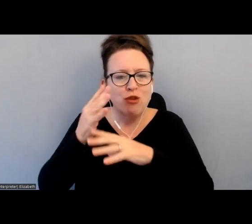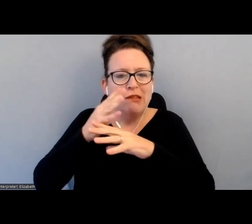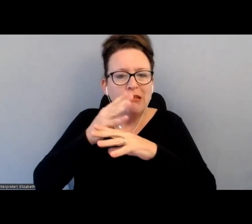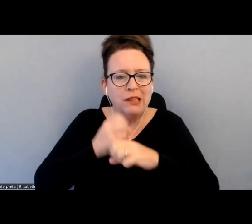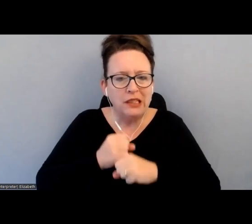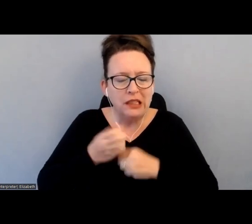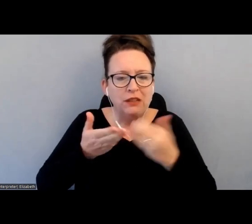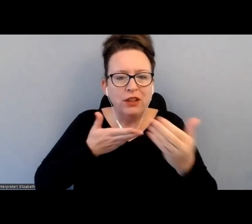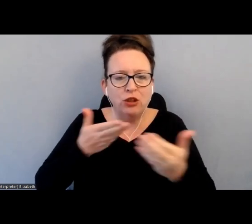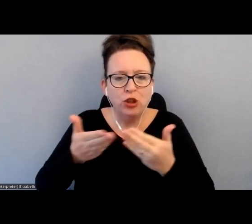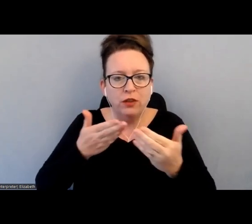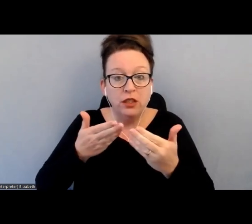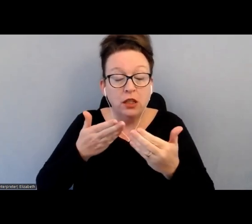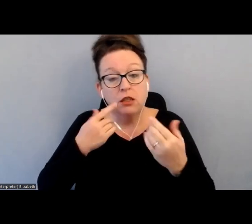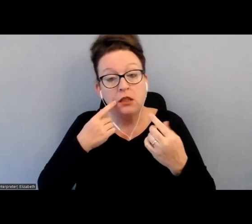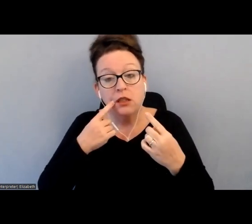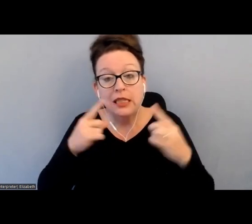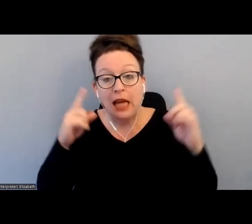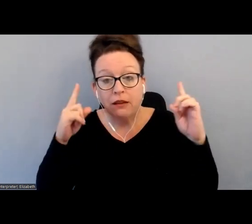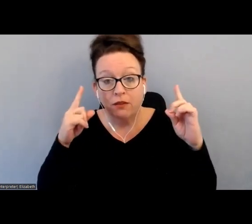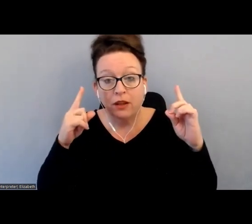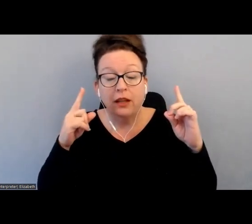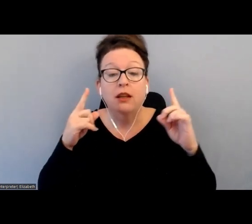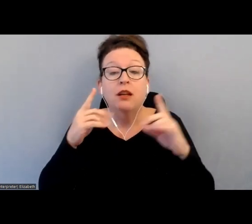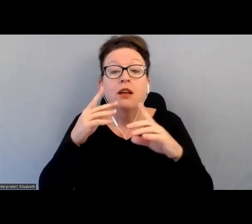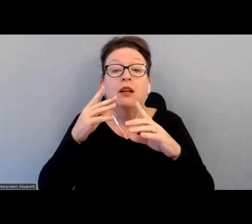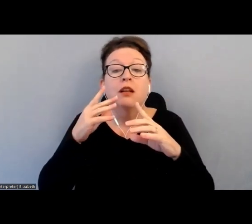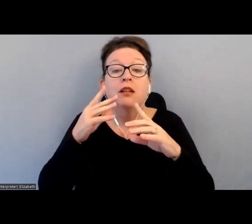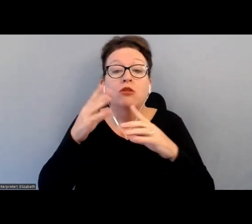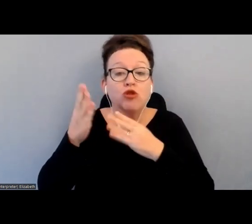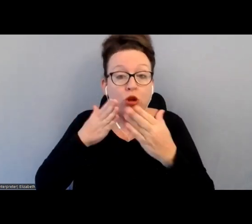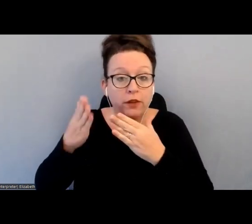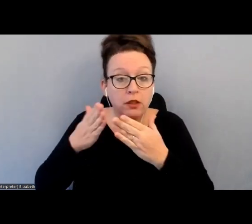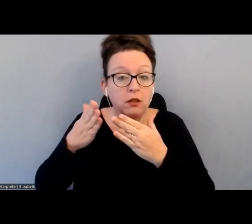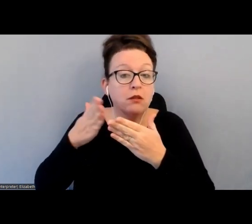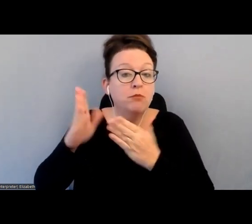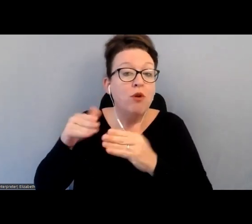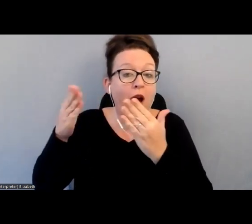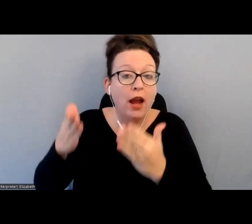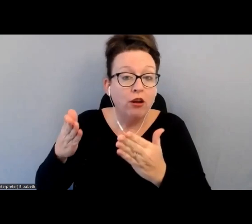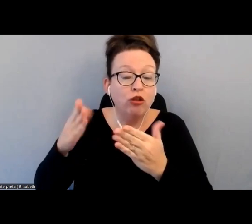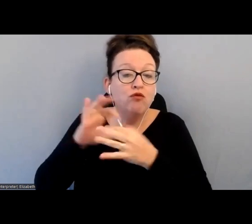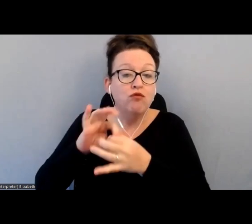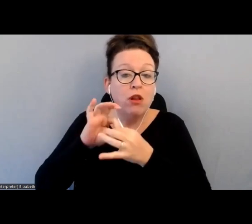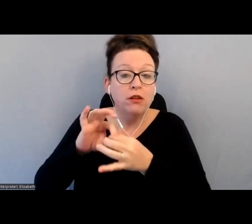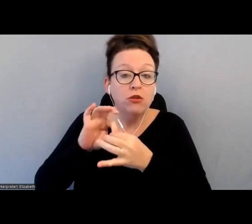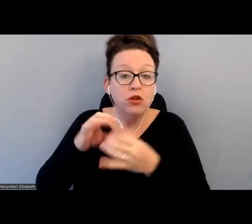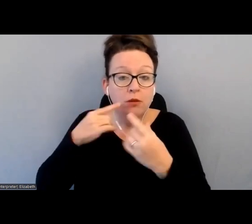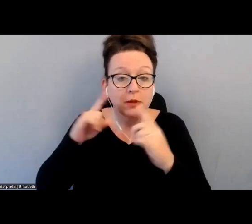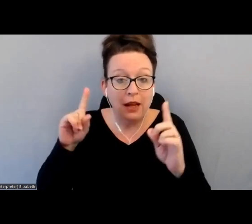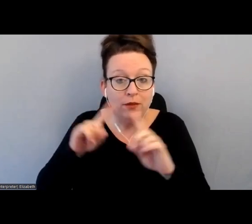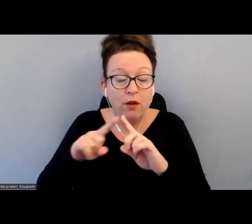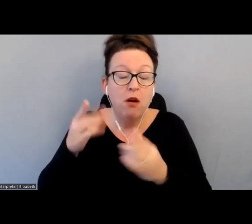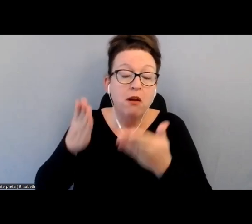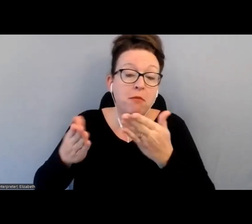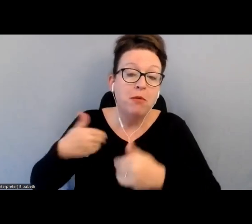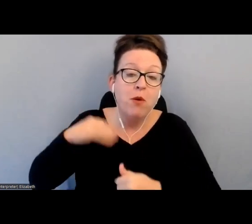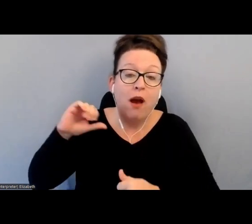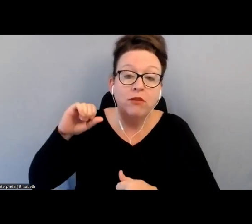services quite successfully. You have a relationship with a service provider, maybe a job coach